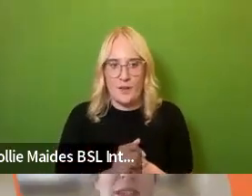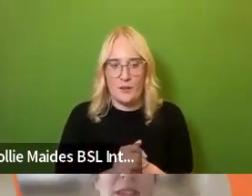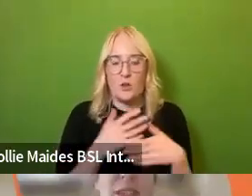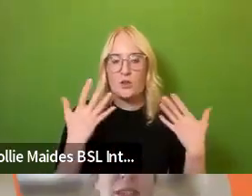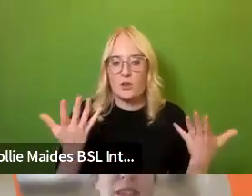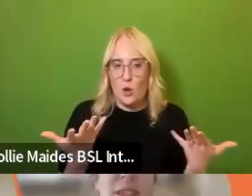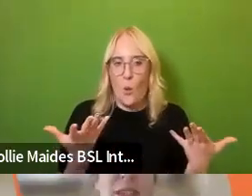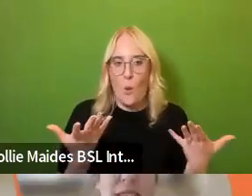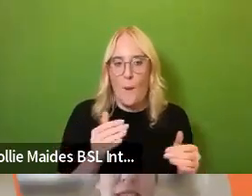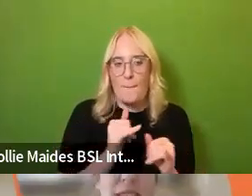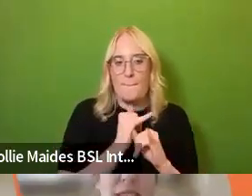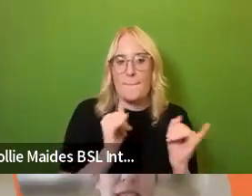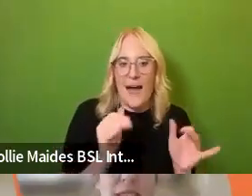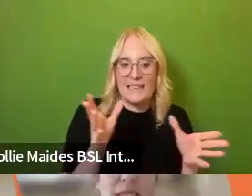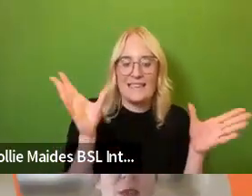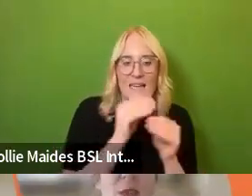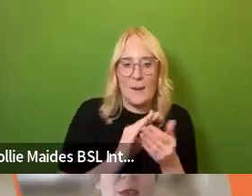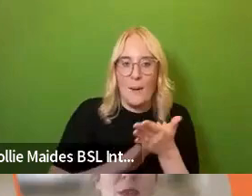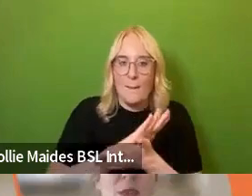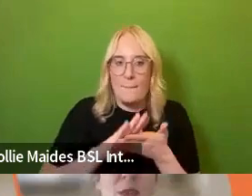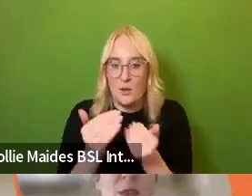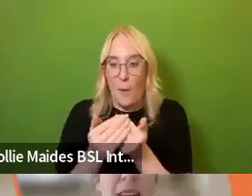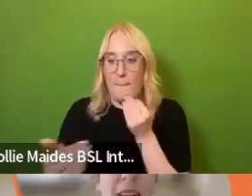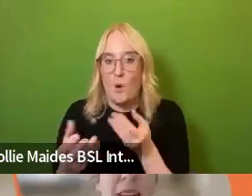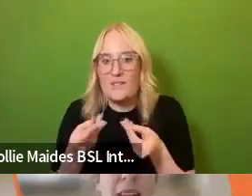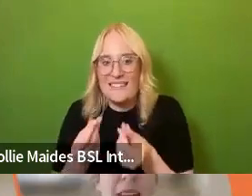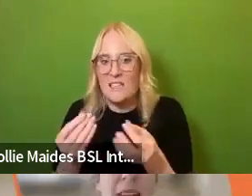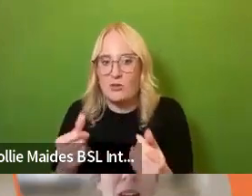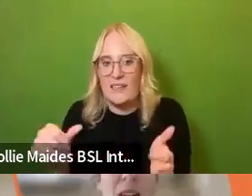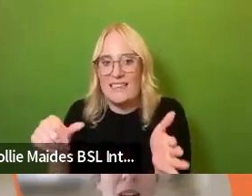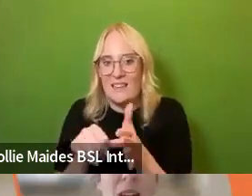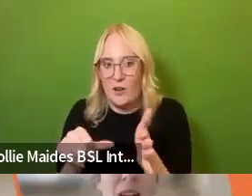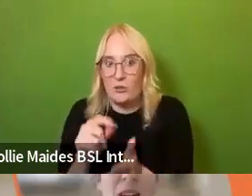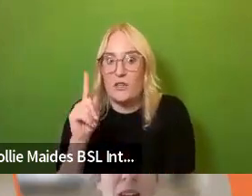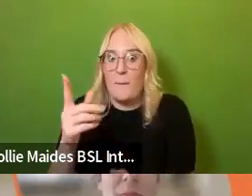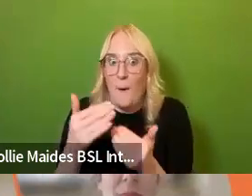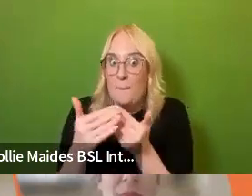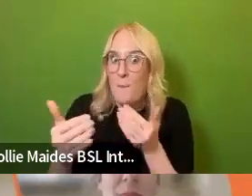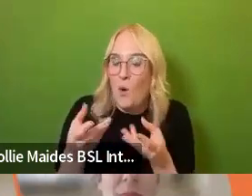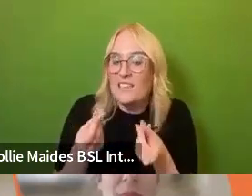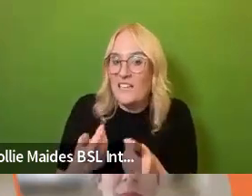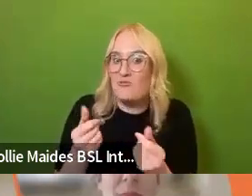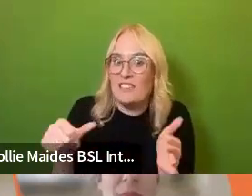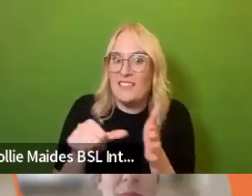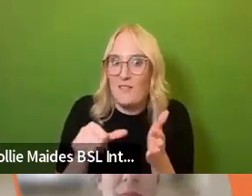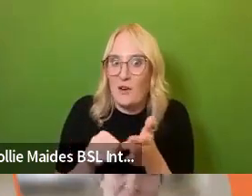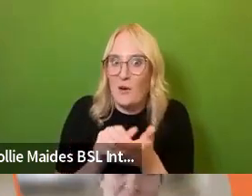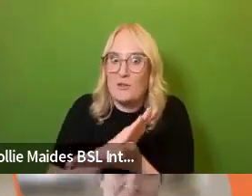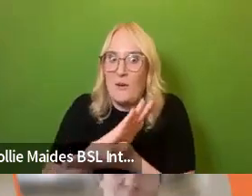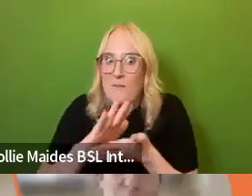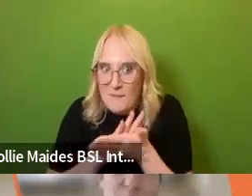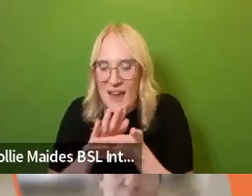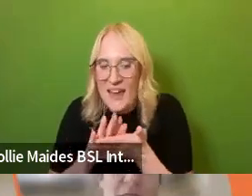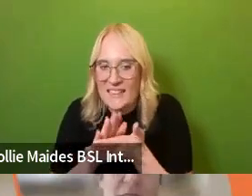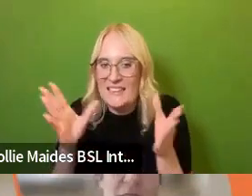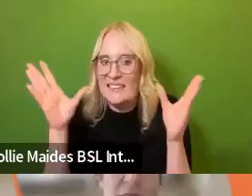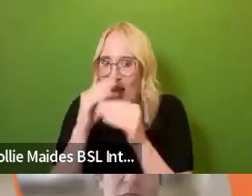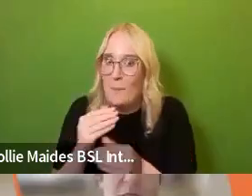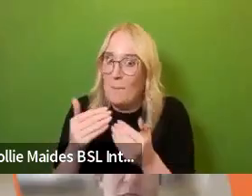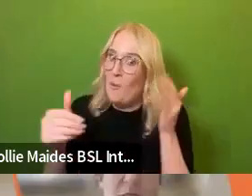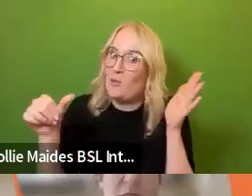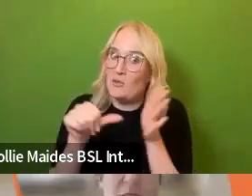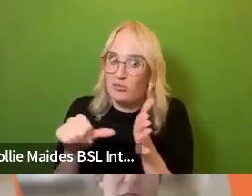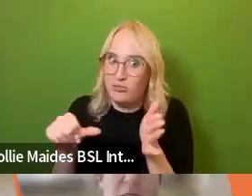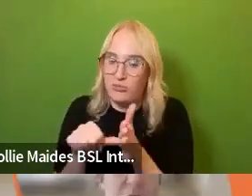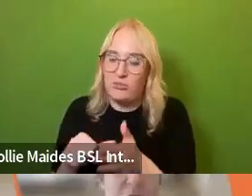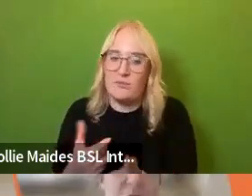sensory difficulties, and those difficulties in turn make it harder to sleep. A vicious cycle that needs to be addressed